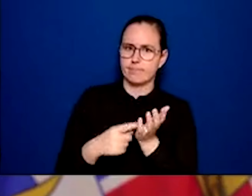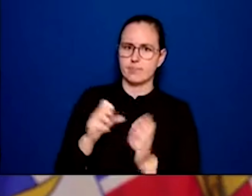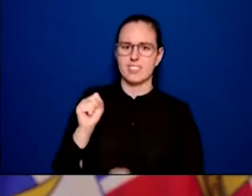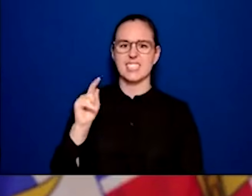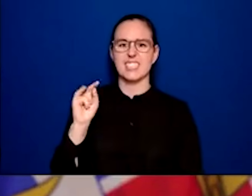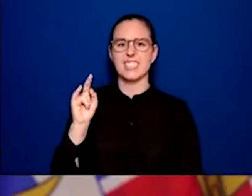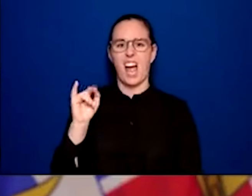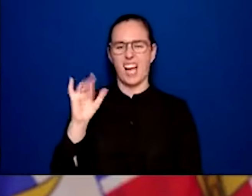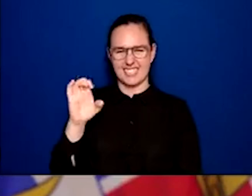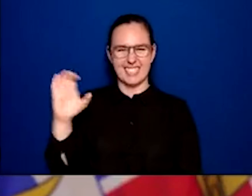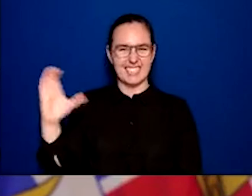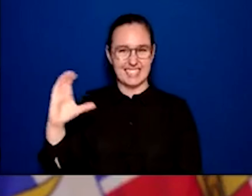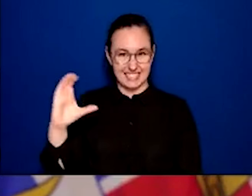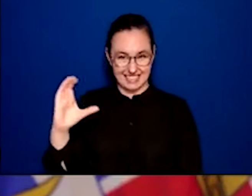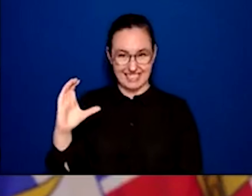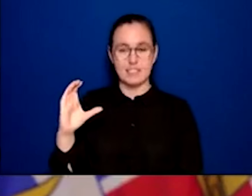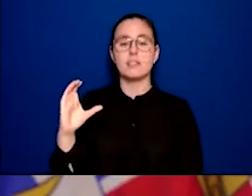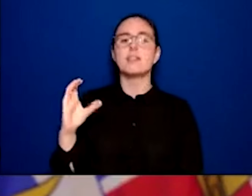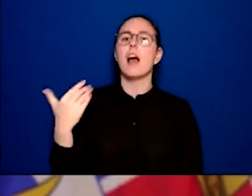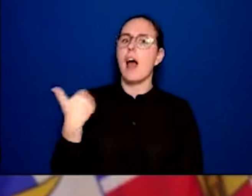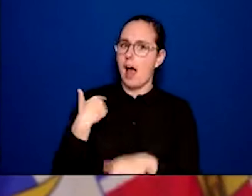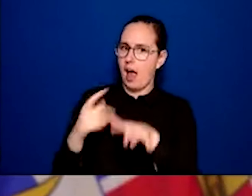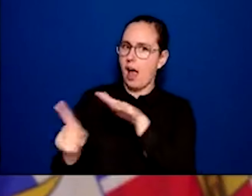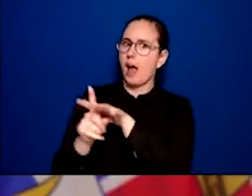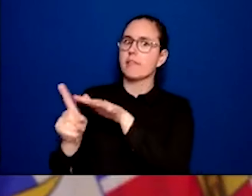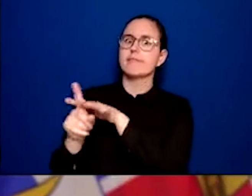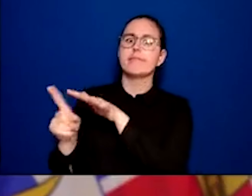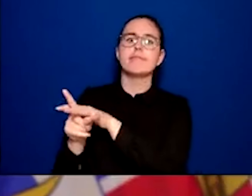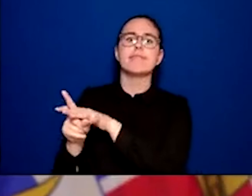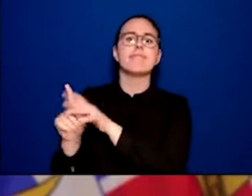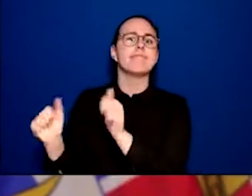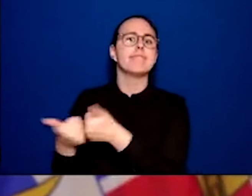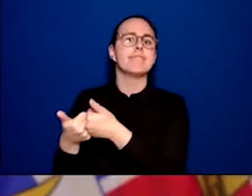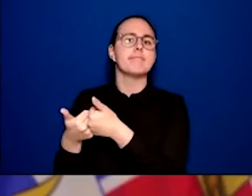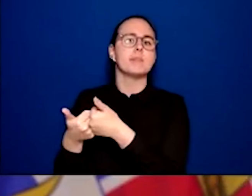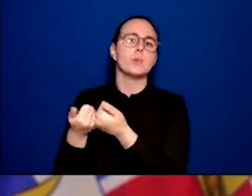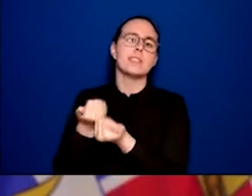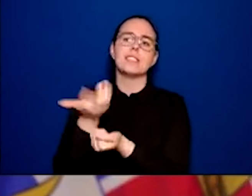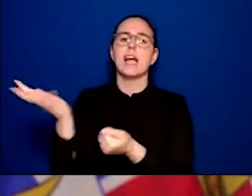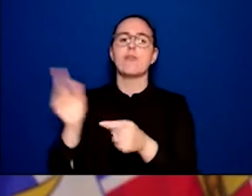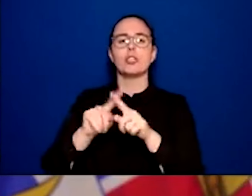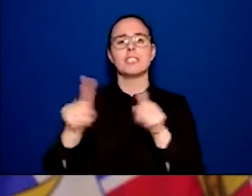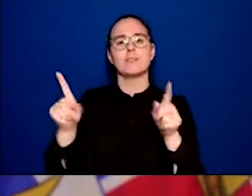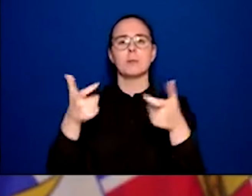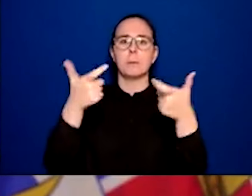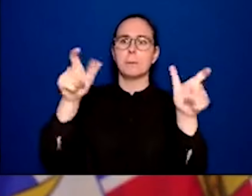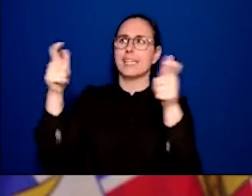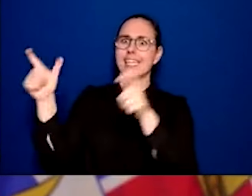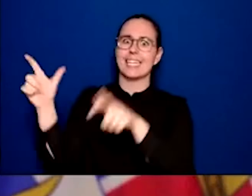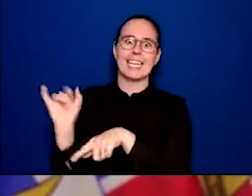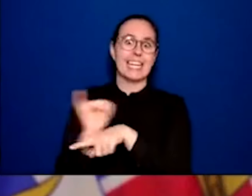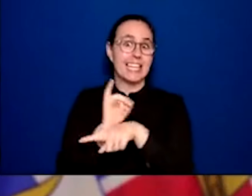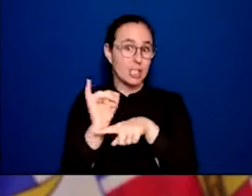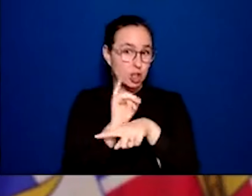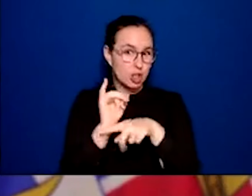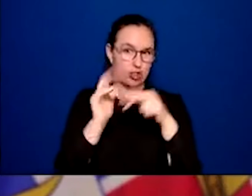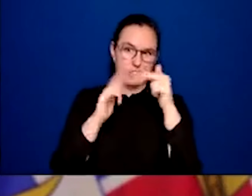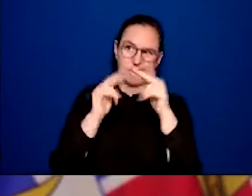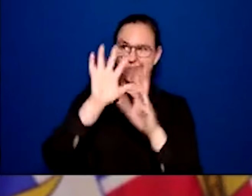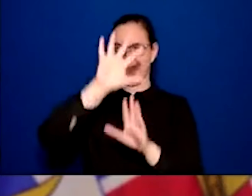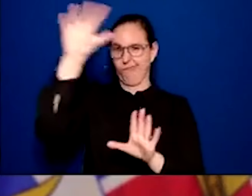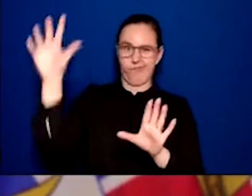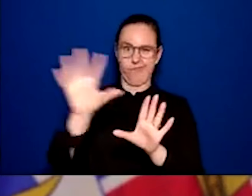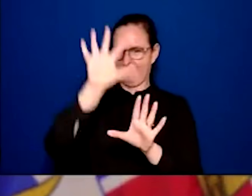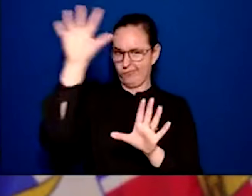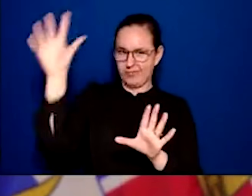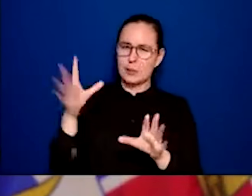some challenges with a number of the large industrial camps over last winter and put in measures and worked with them. They have very